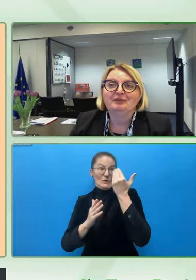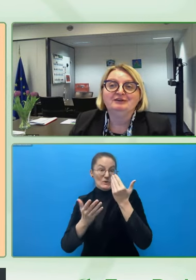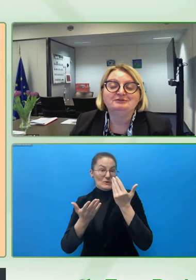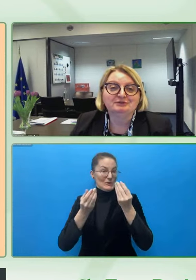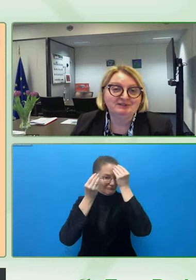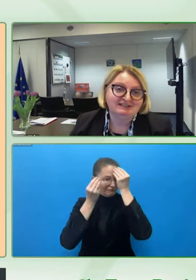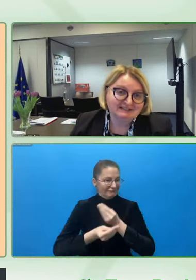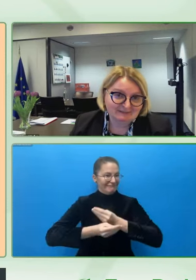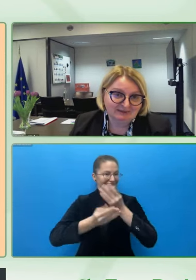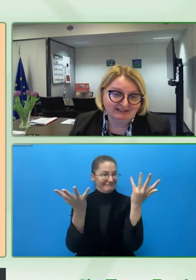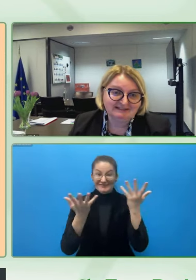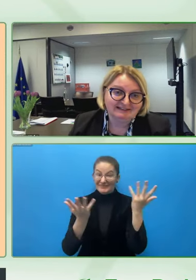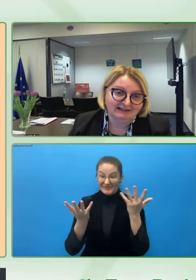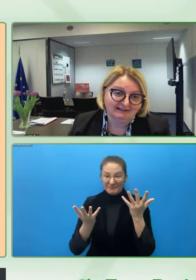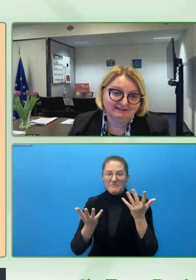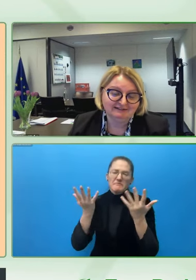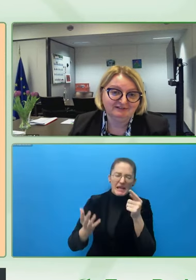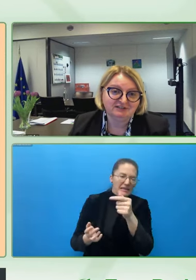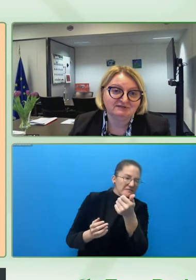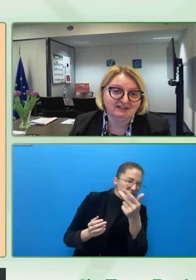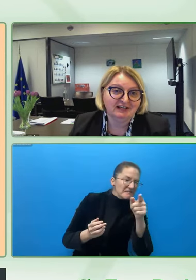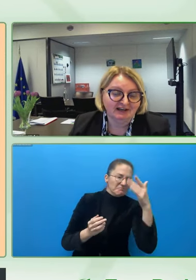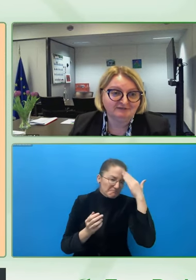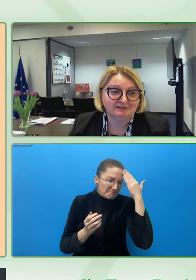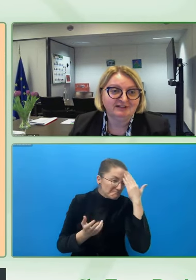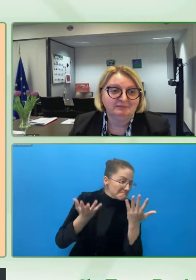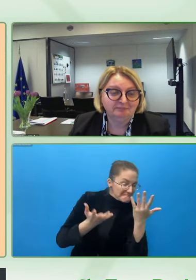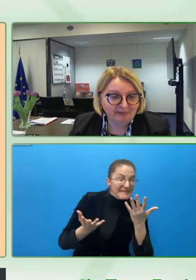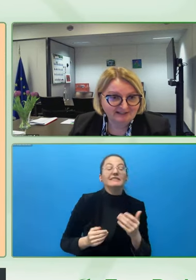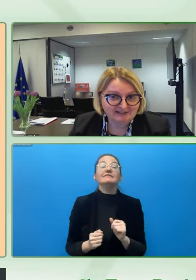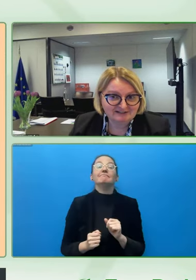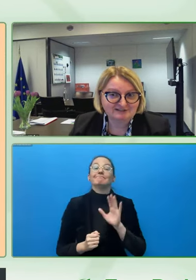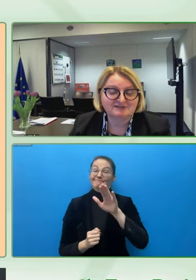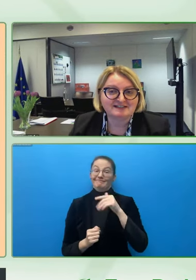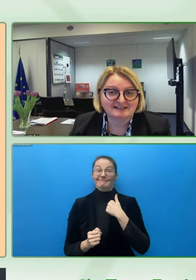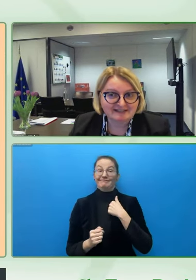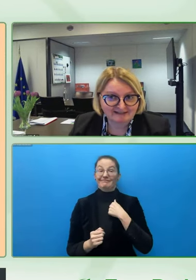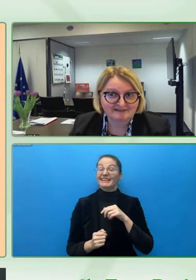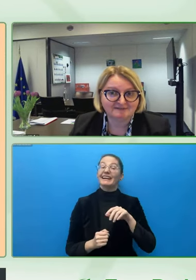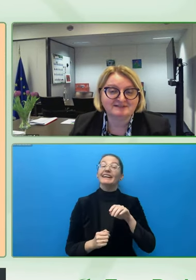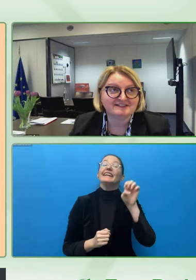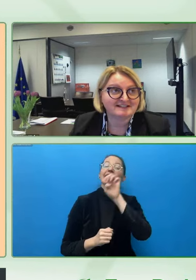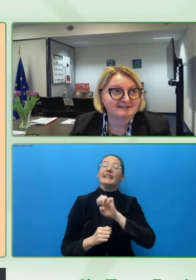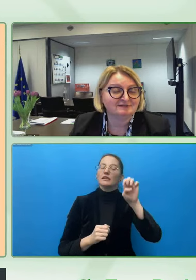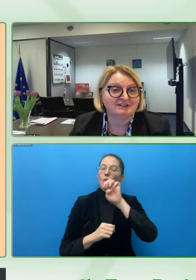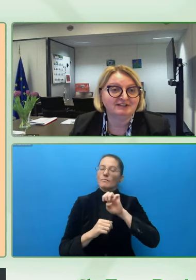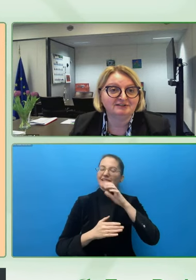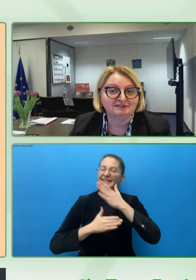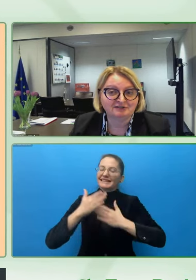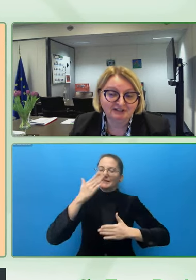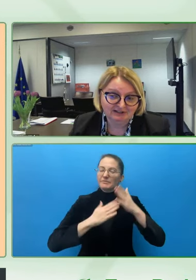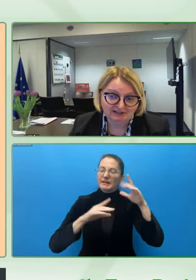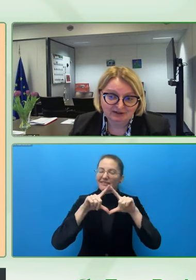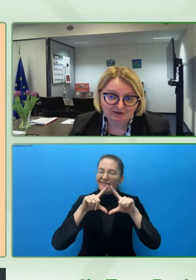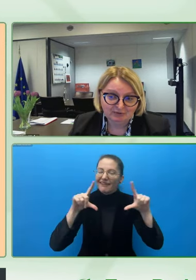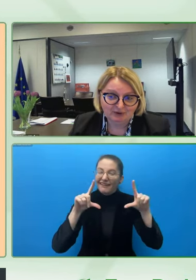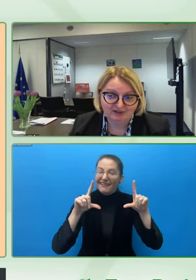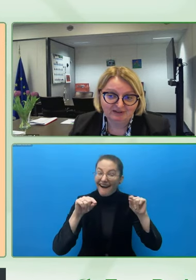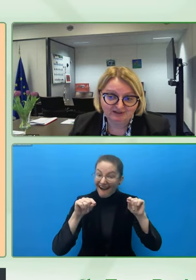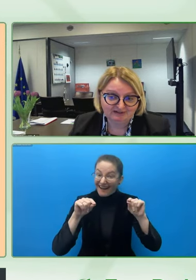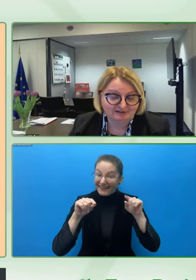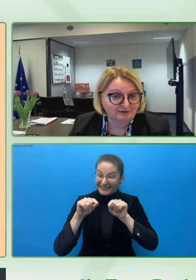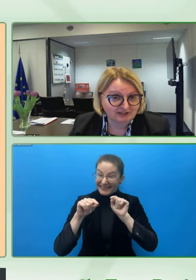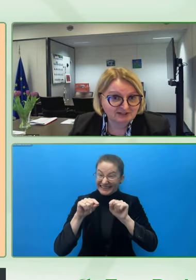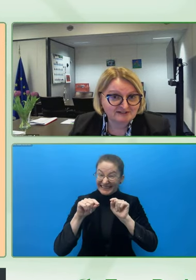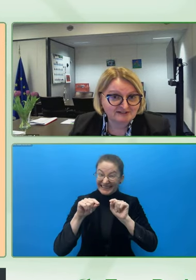our European Disability Card, which we have managed to successfully agree